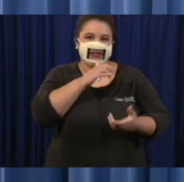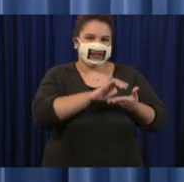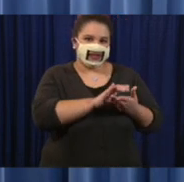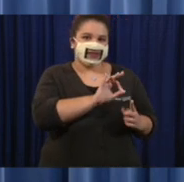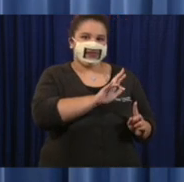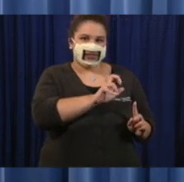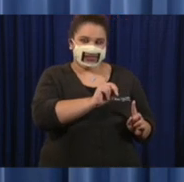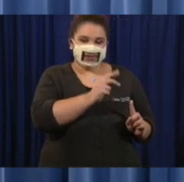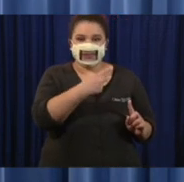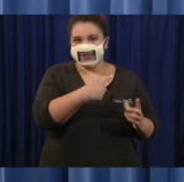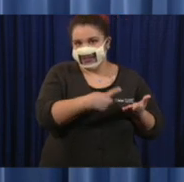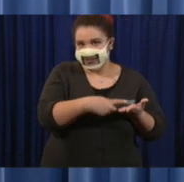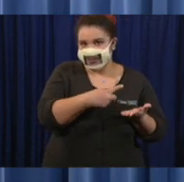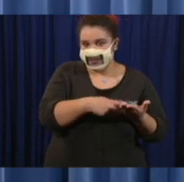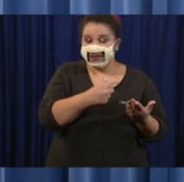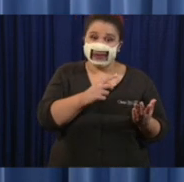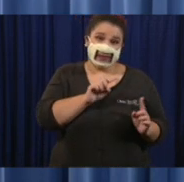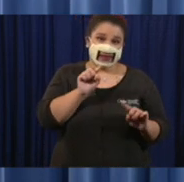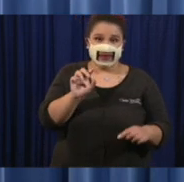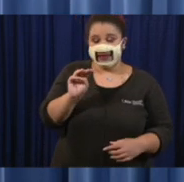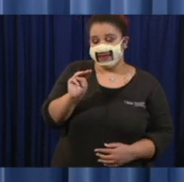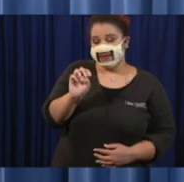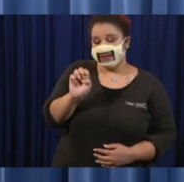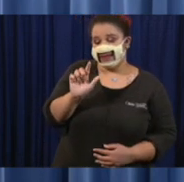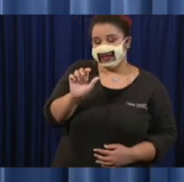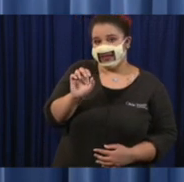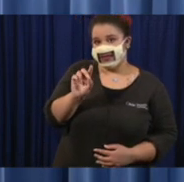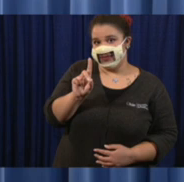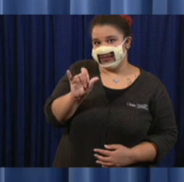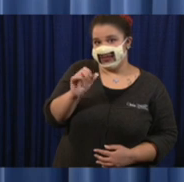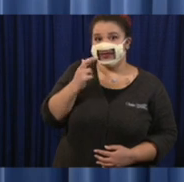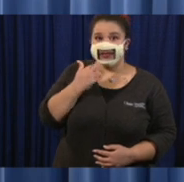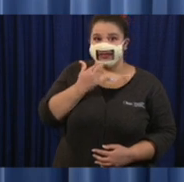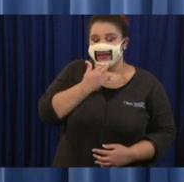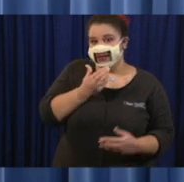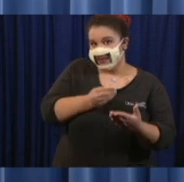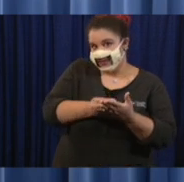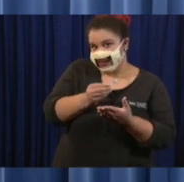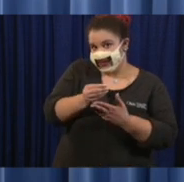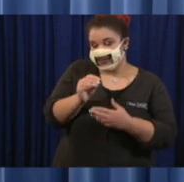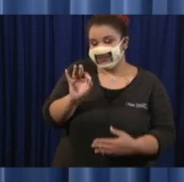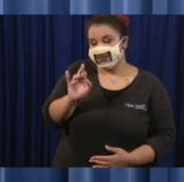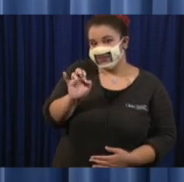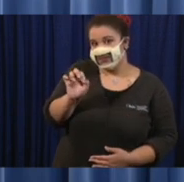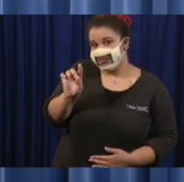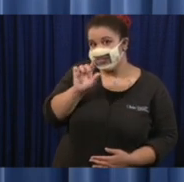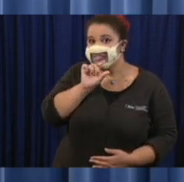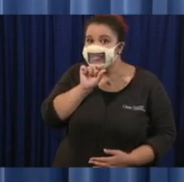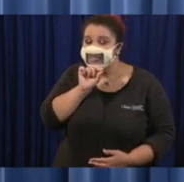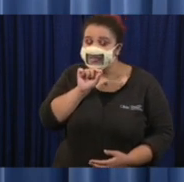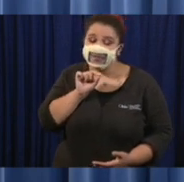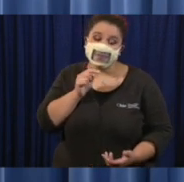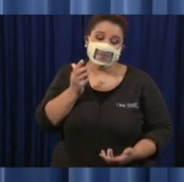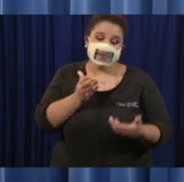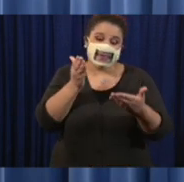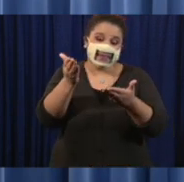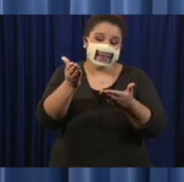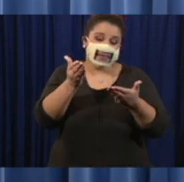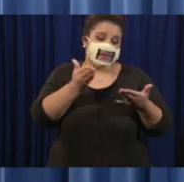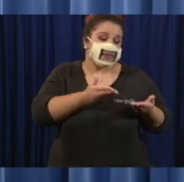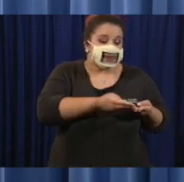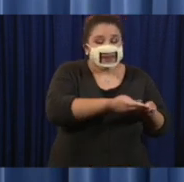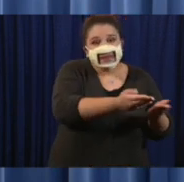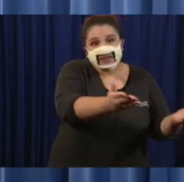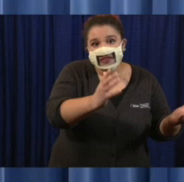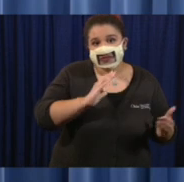to the Melody restaurant and getting some fried chicken and maybe even bringing some back for some of our